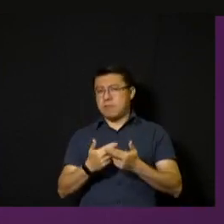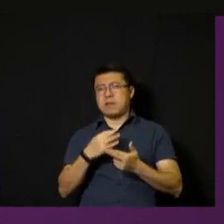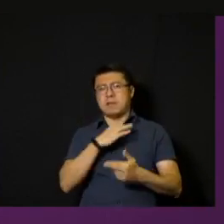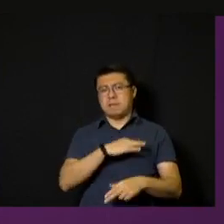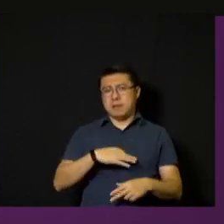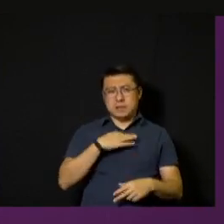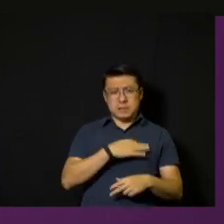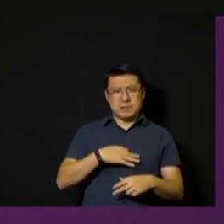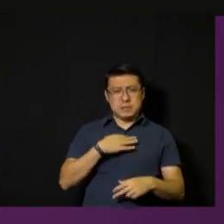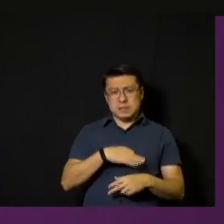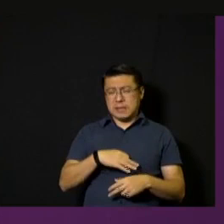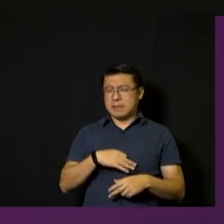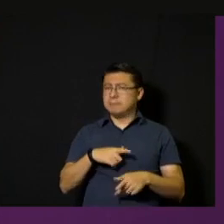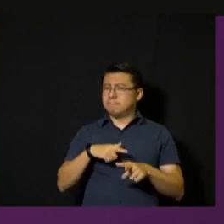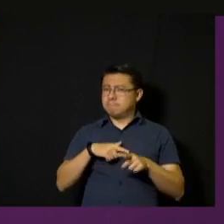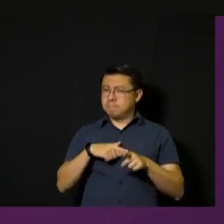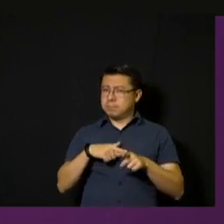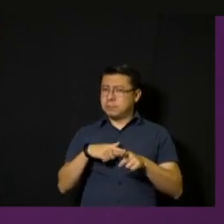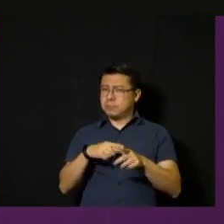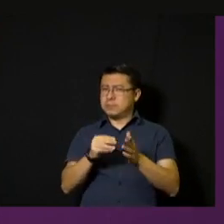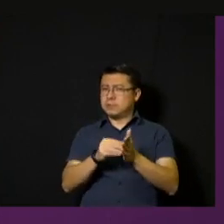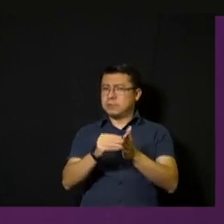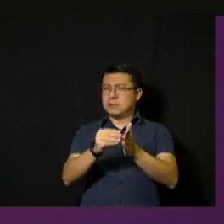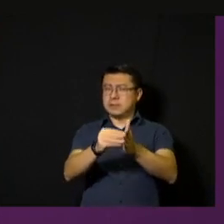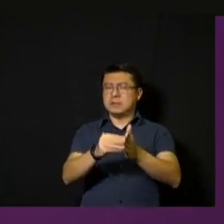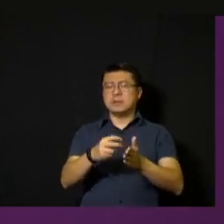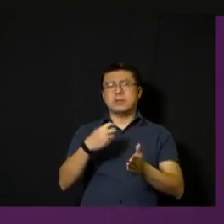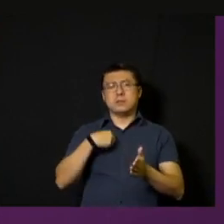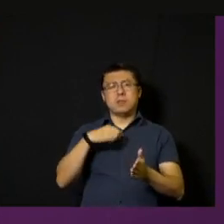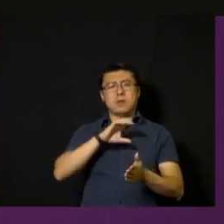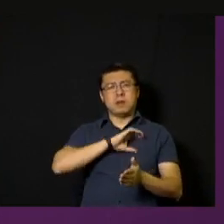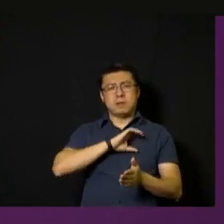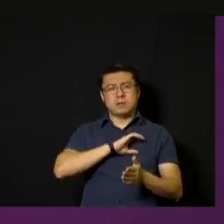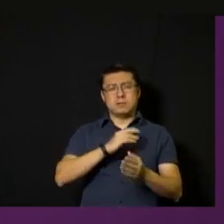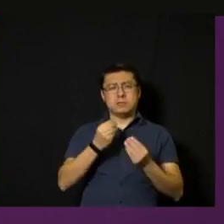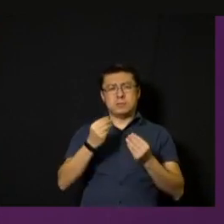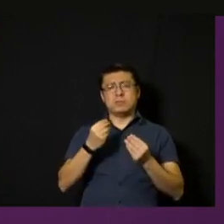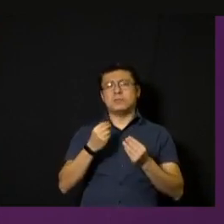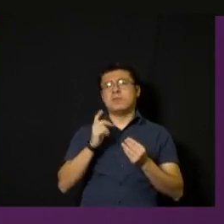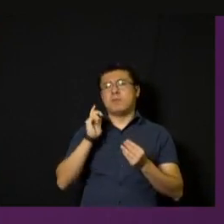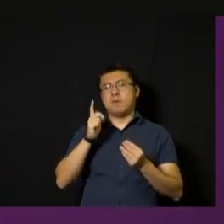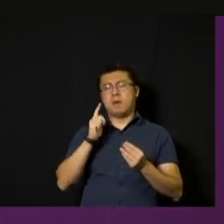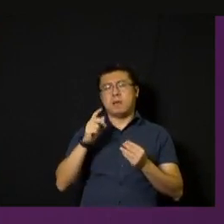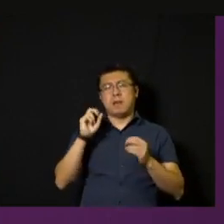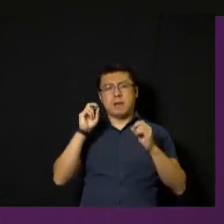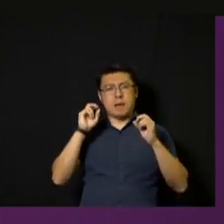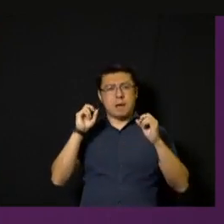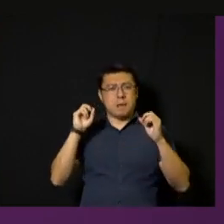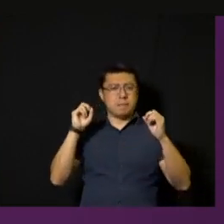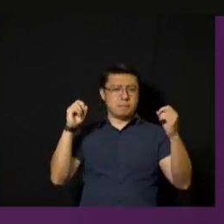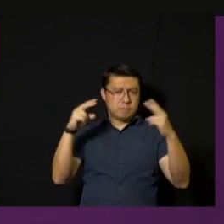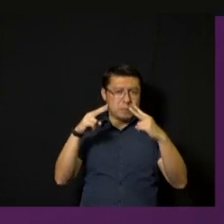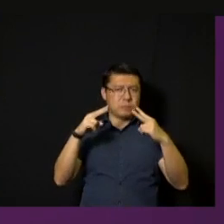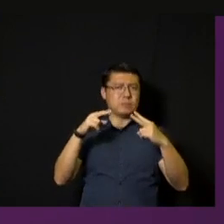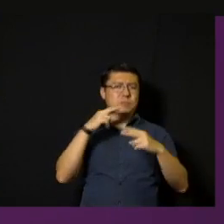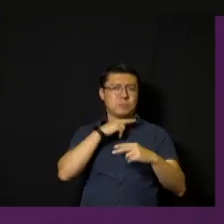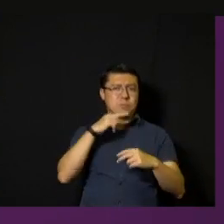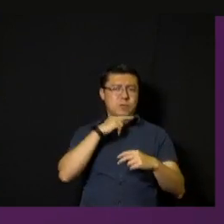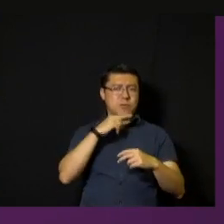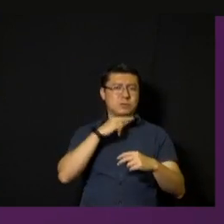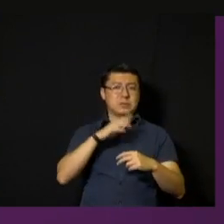you, happiness. So wish you the best. And we all